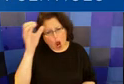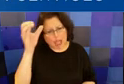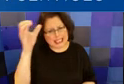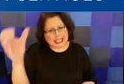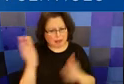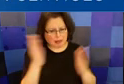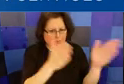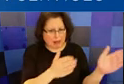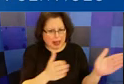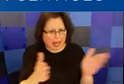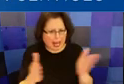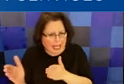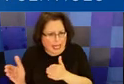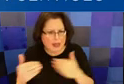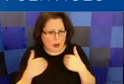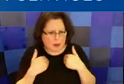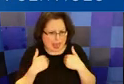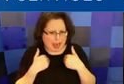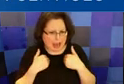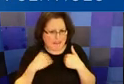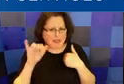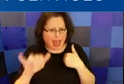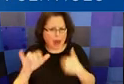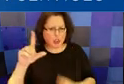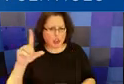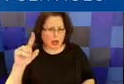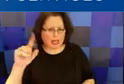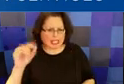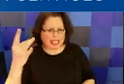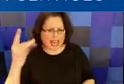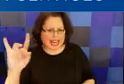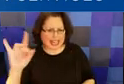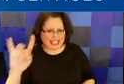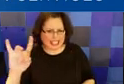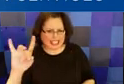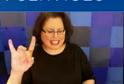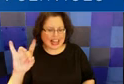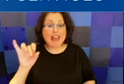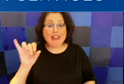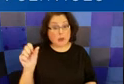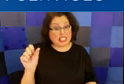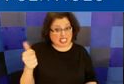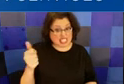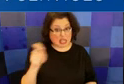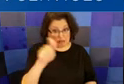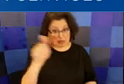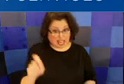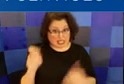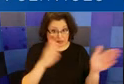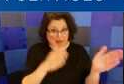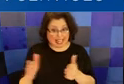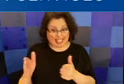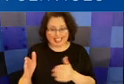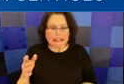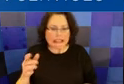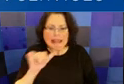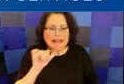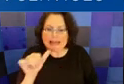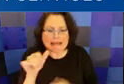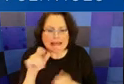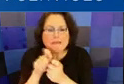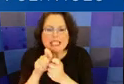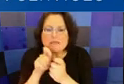plan, which was done in 2018 with the 10% conceptual design, I don't believe we got into that level of detail with